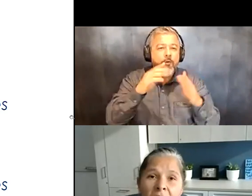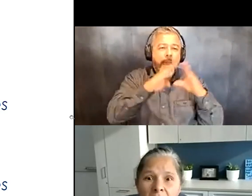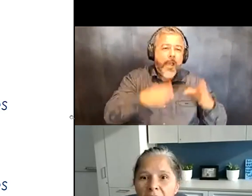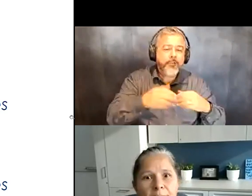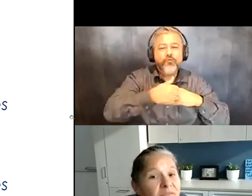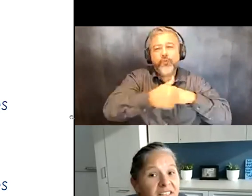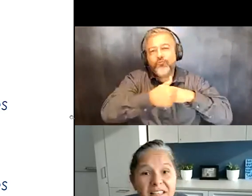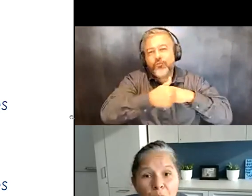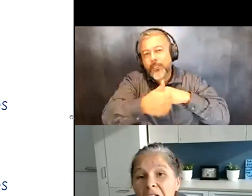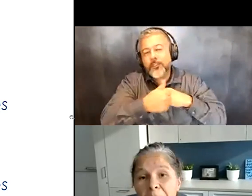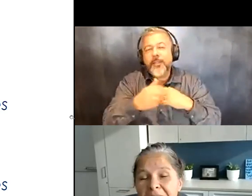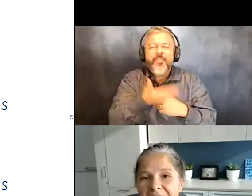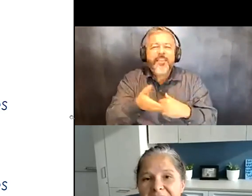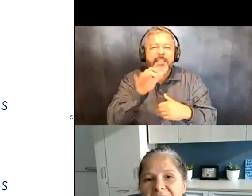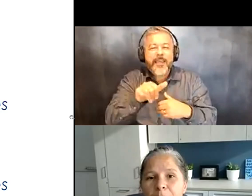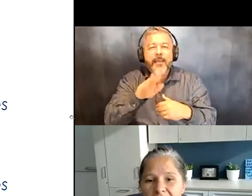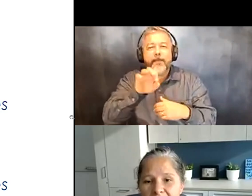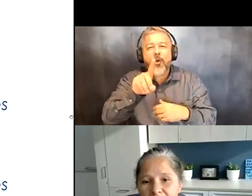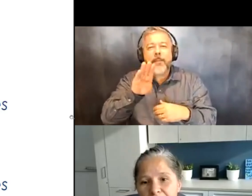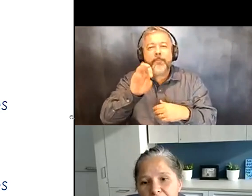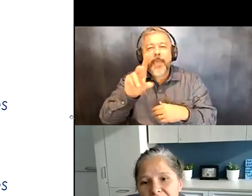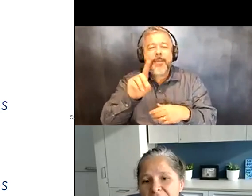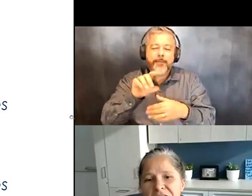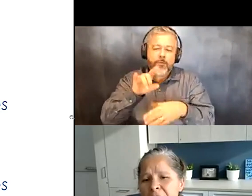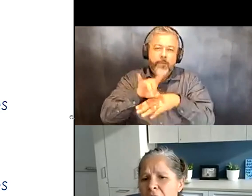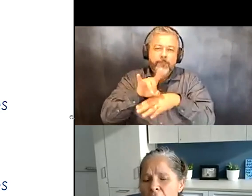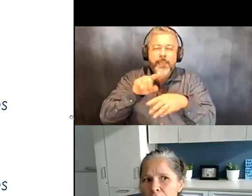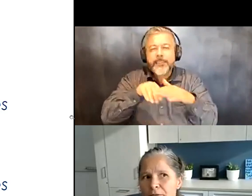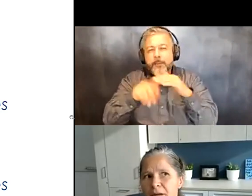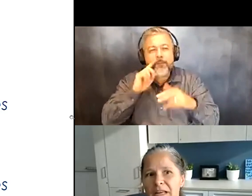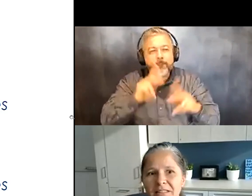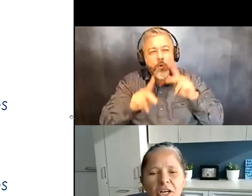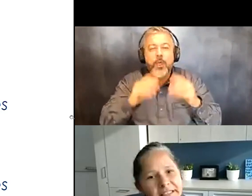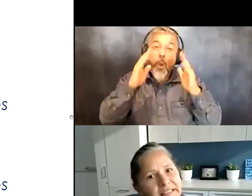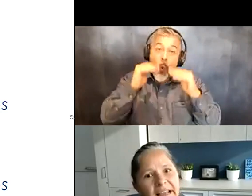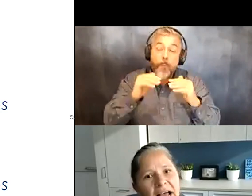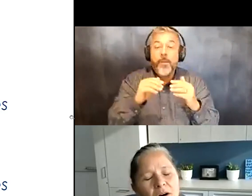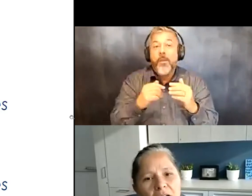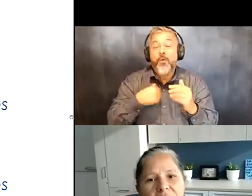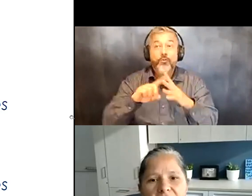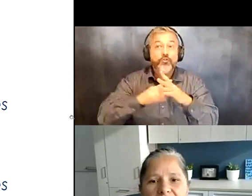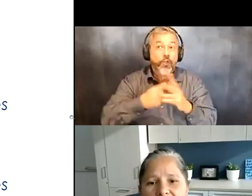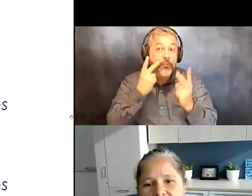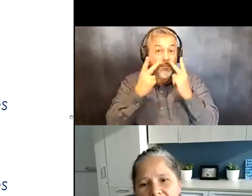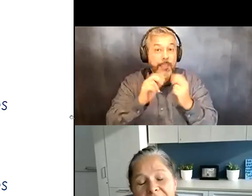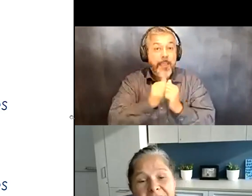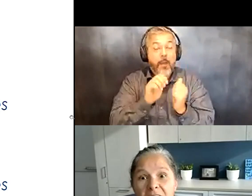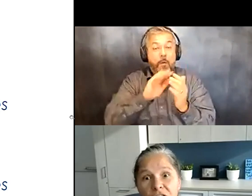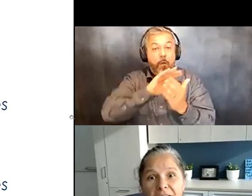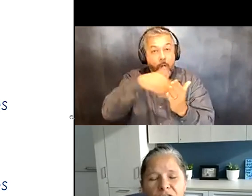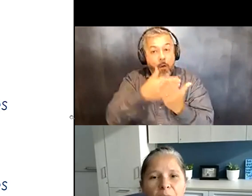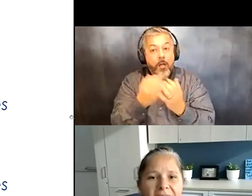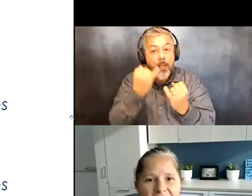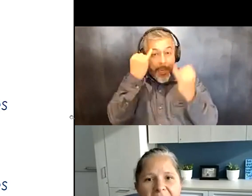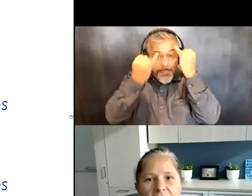transportation, things like broadband and accessibility for folks. And so hopefully we can start to see how all of these ideas